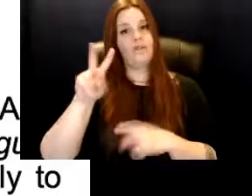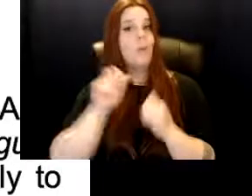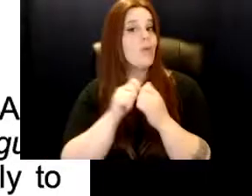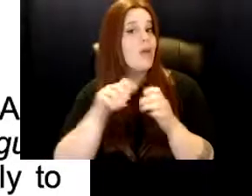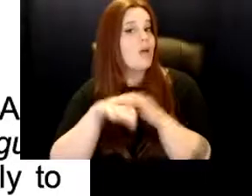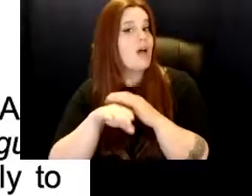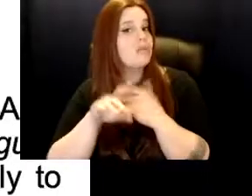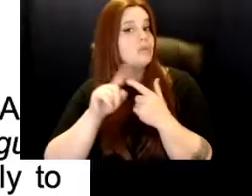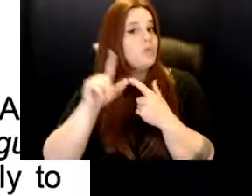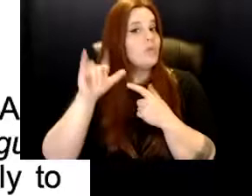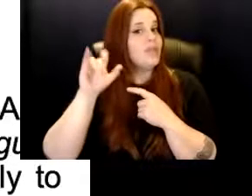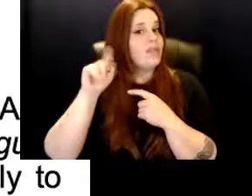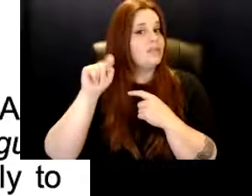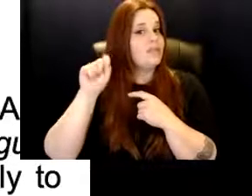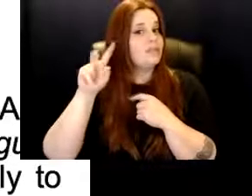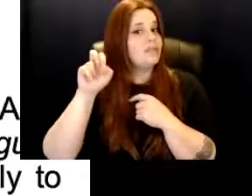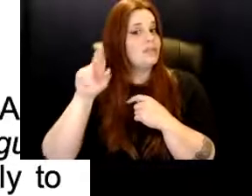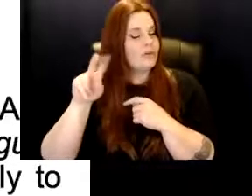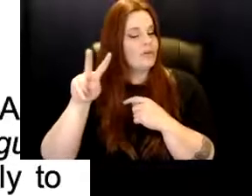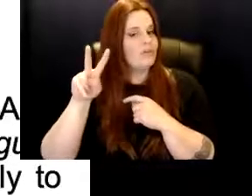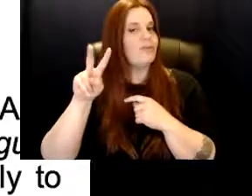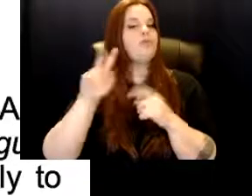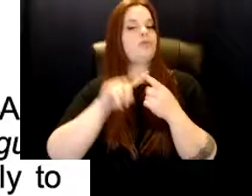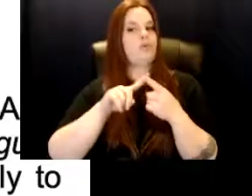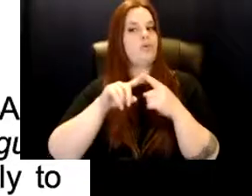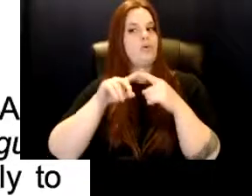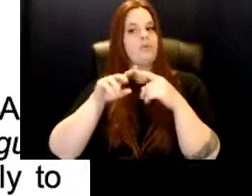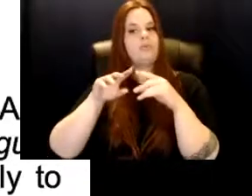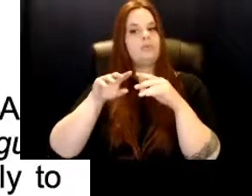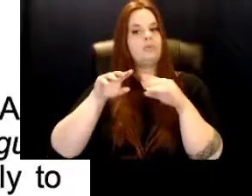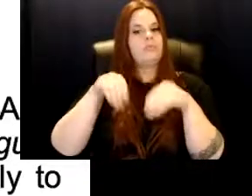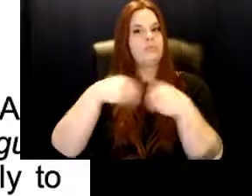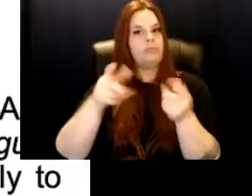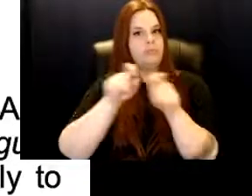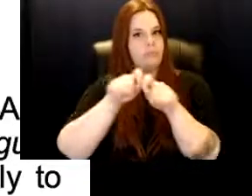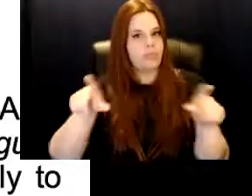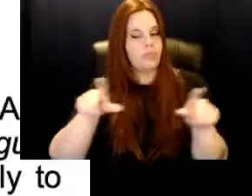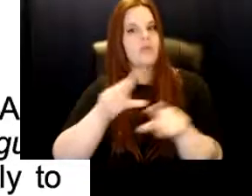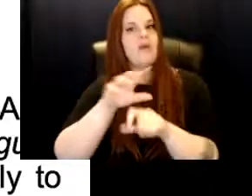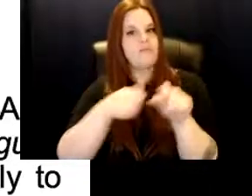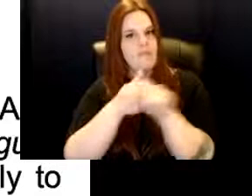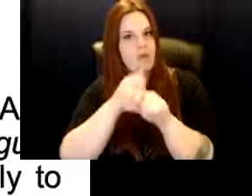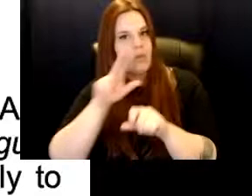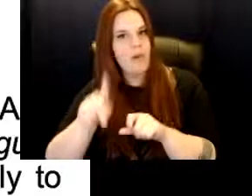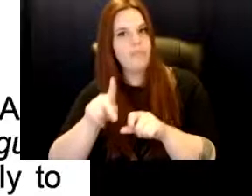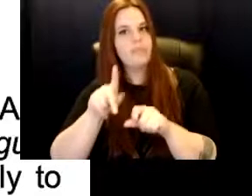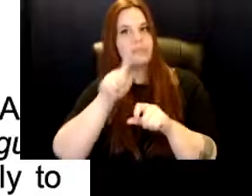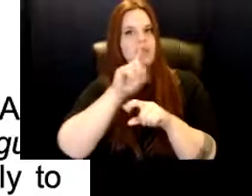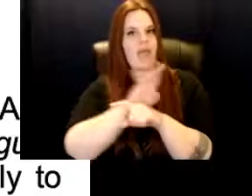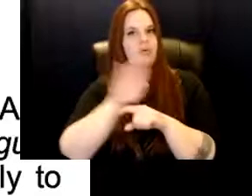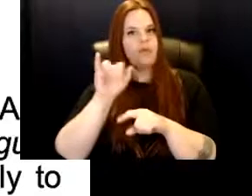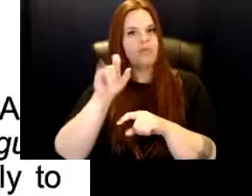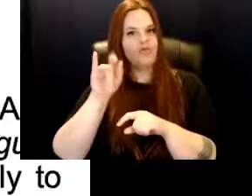to distribute the promotion as well as follow-ups and the actual instrument. This gave us